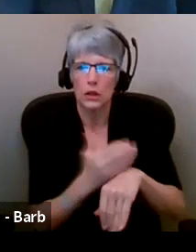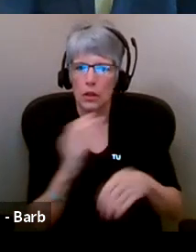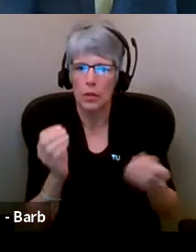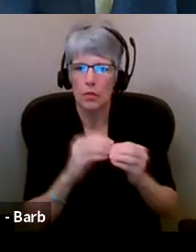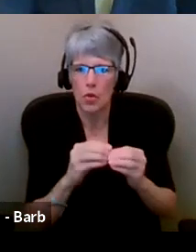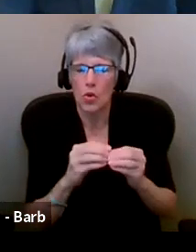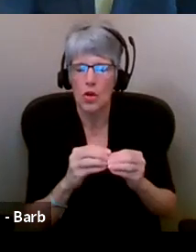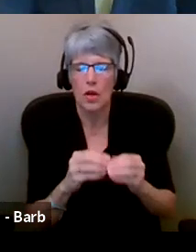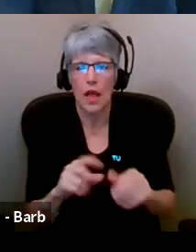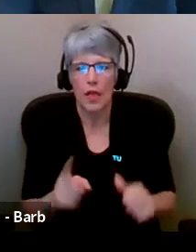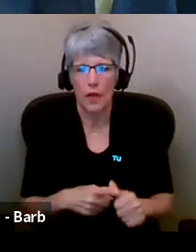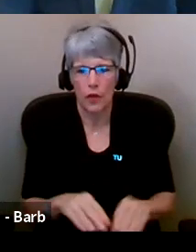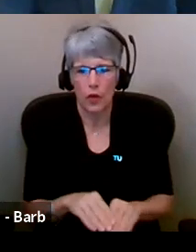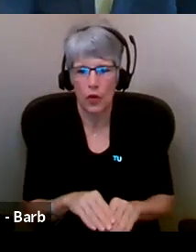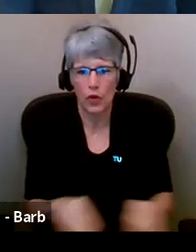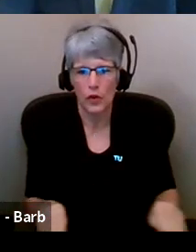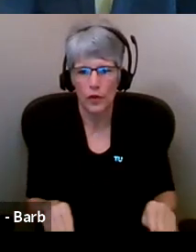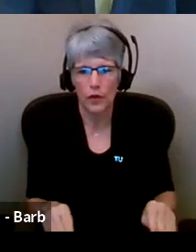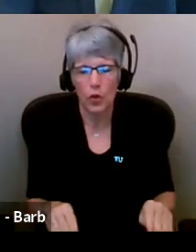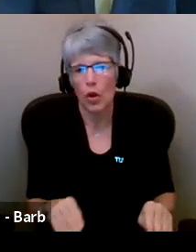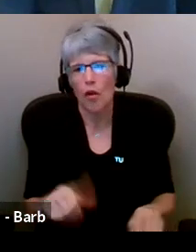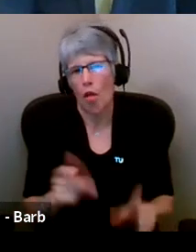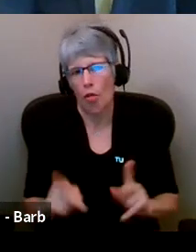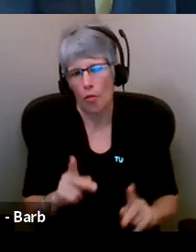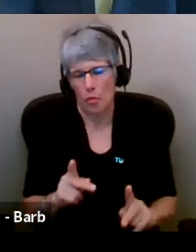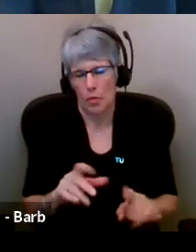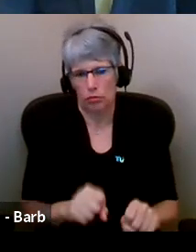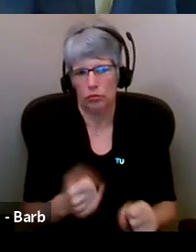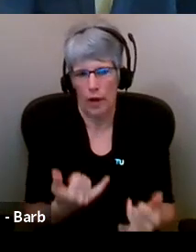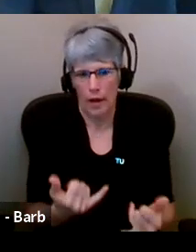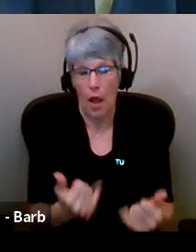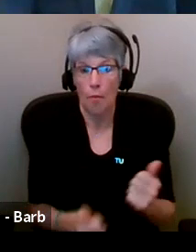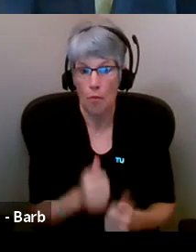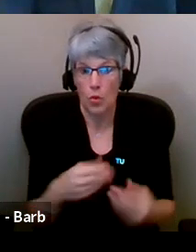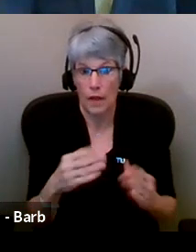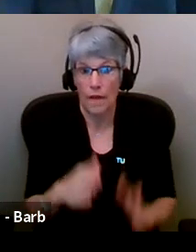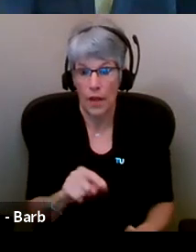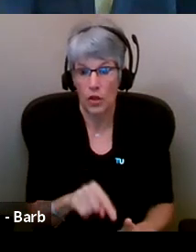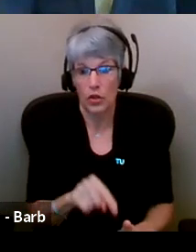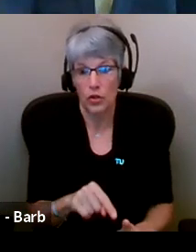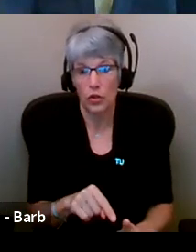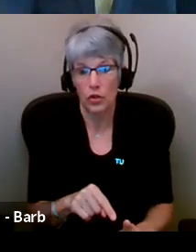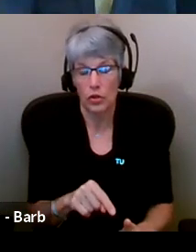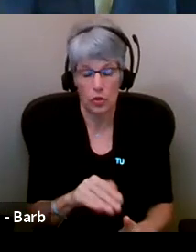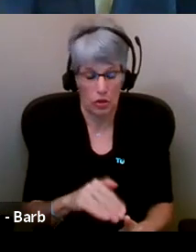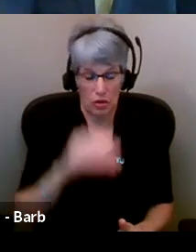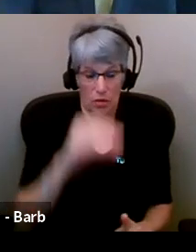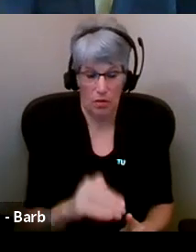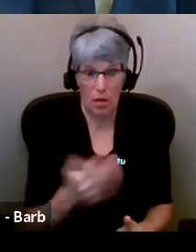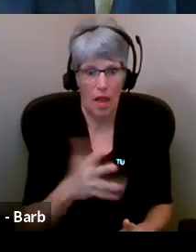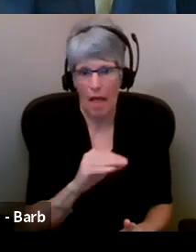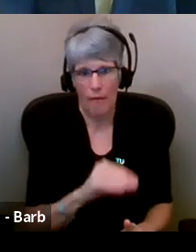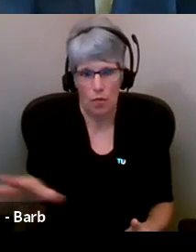first floor is currently occupied by other vendors. Most of those vendors that were occupying the rest of the building have already been moved out, and we